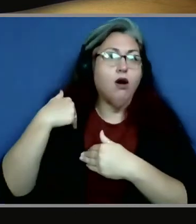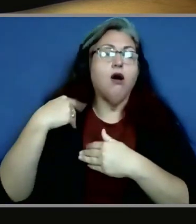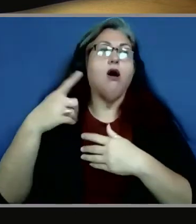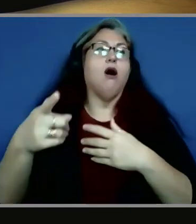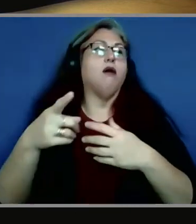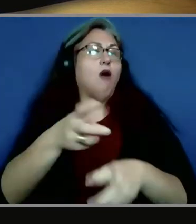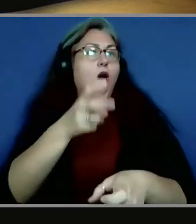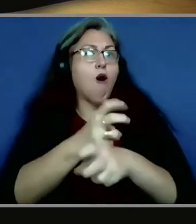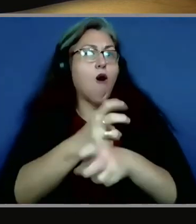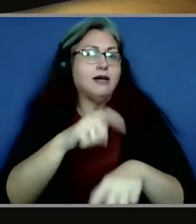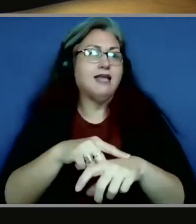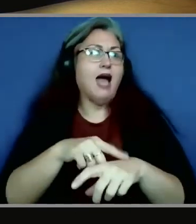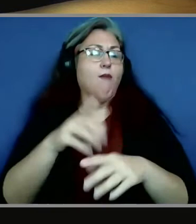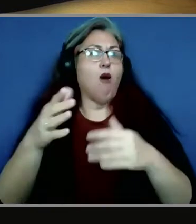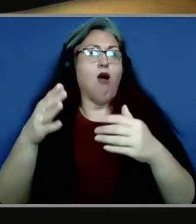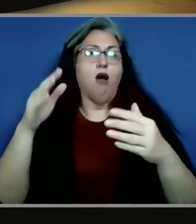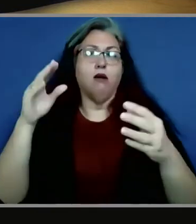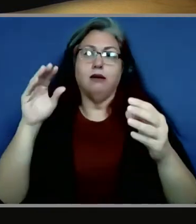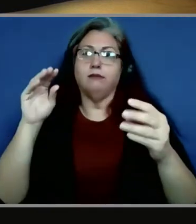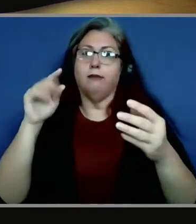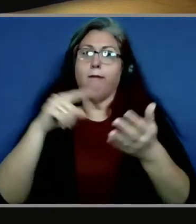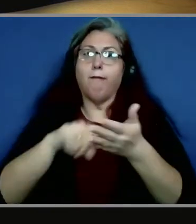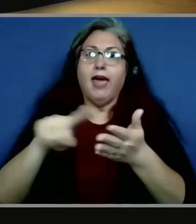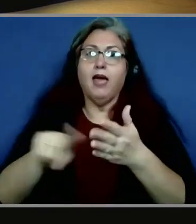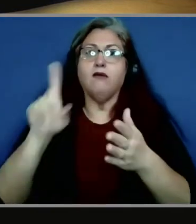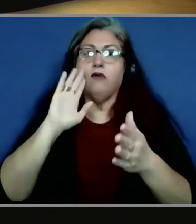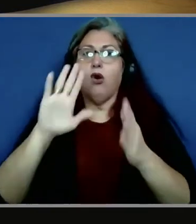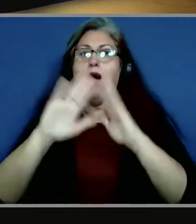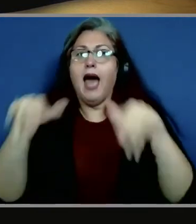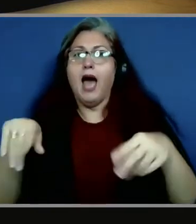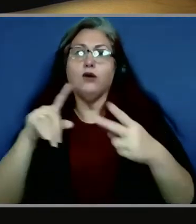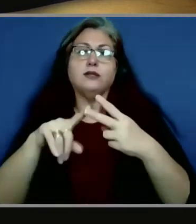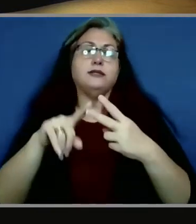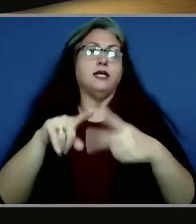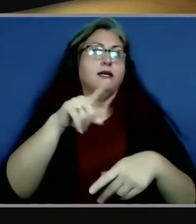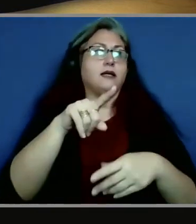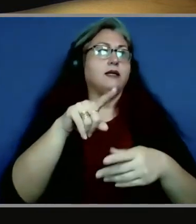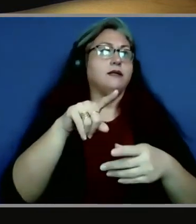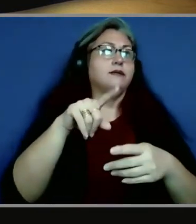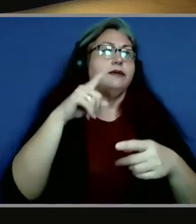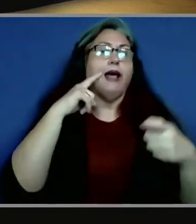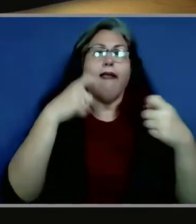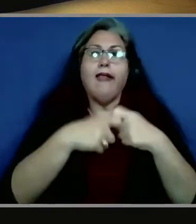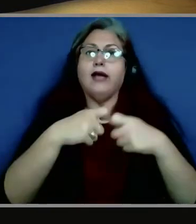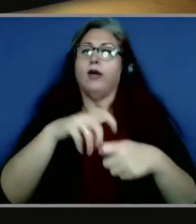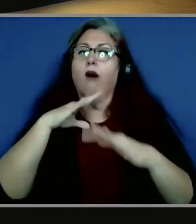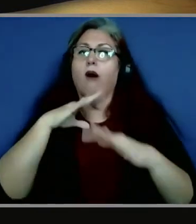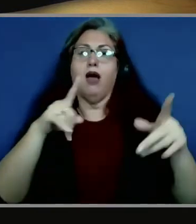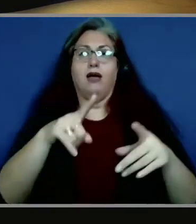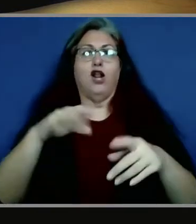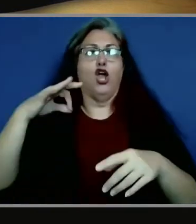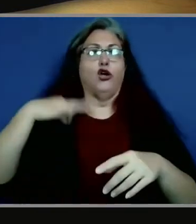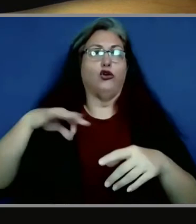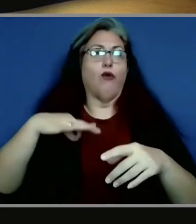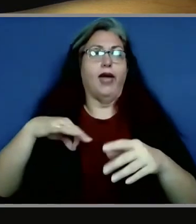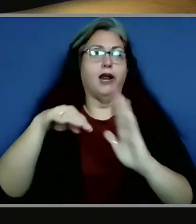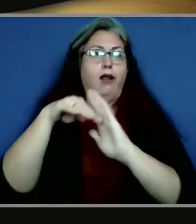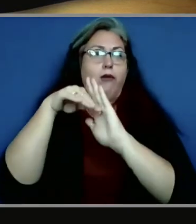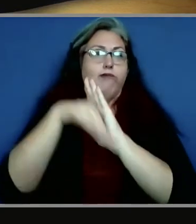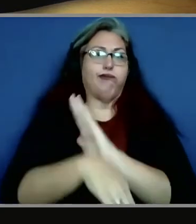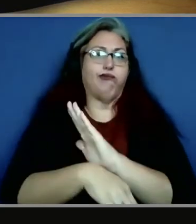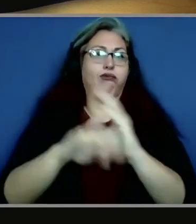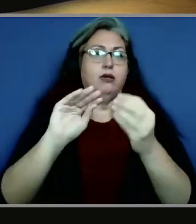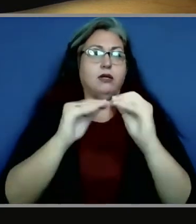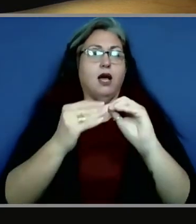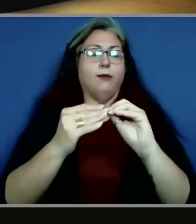and almost in crisis with housing, utilities, their credit getting damaged. And so I would like it to